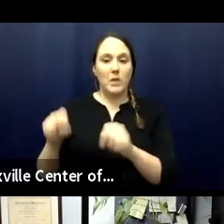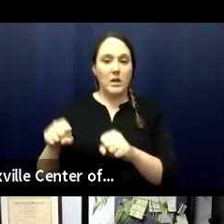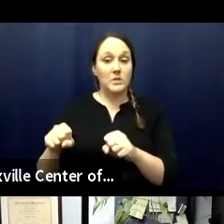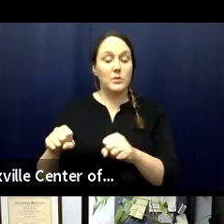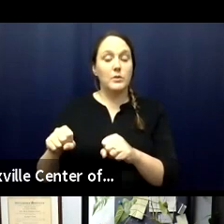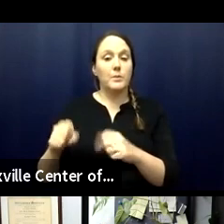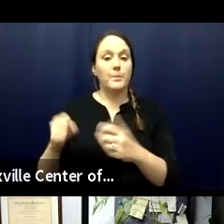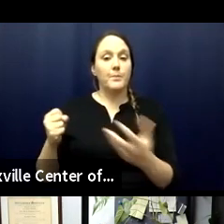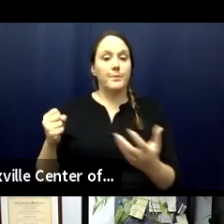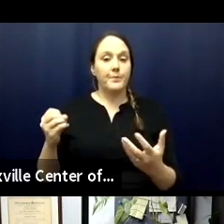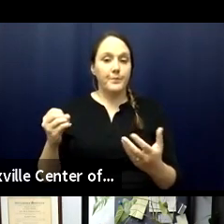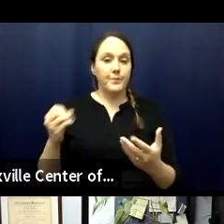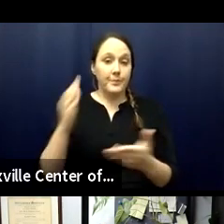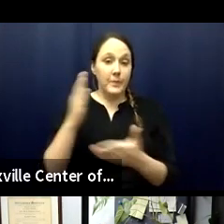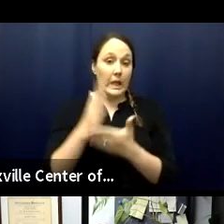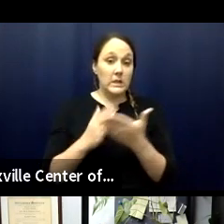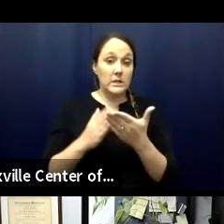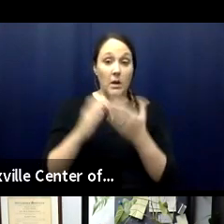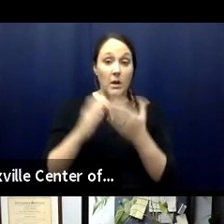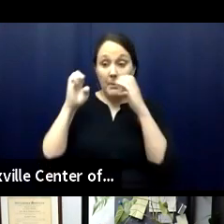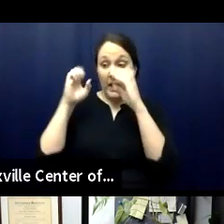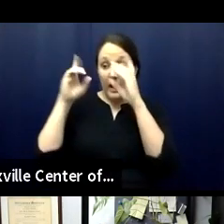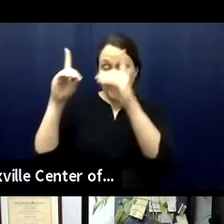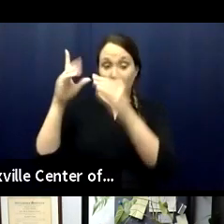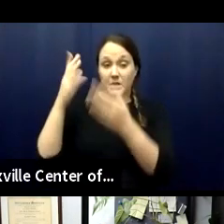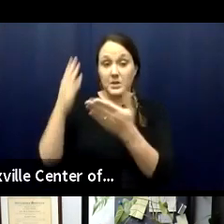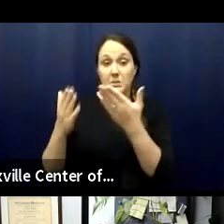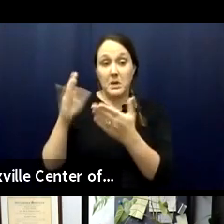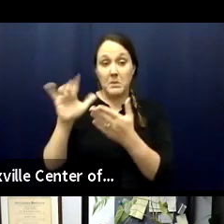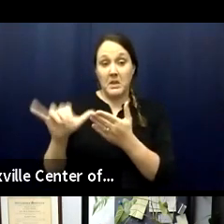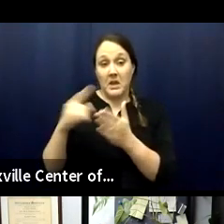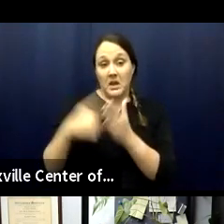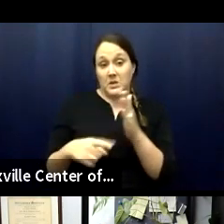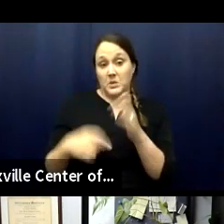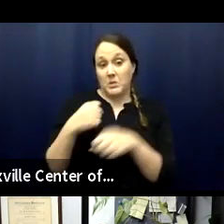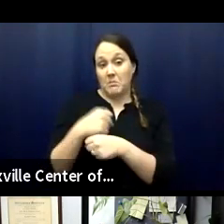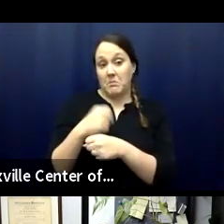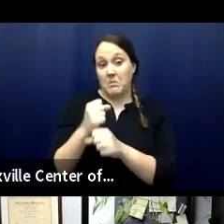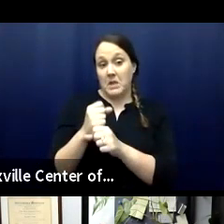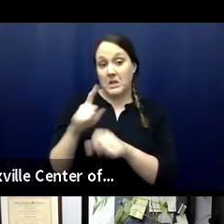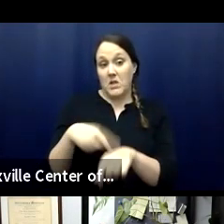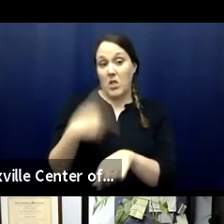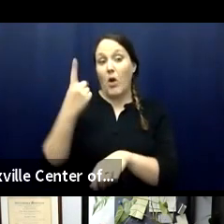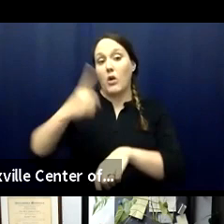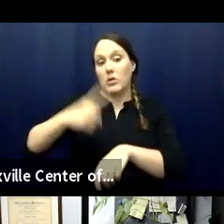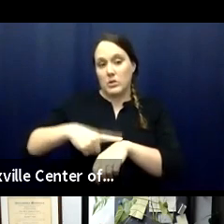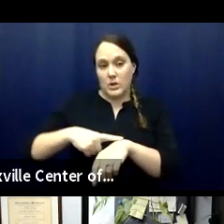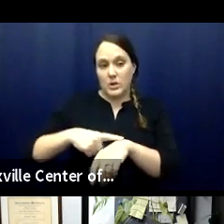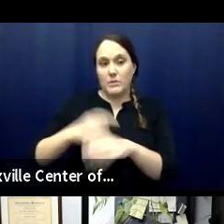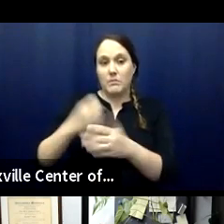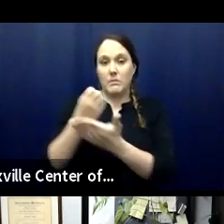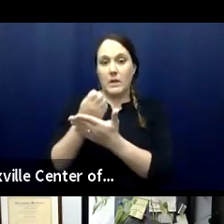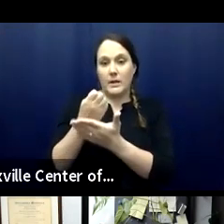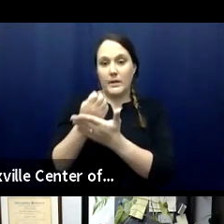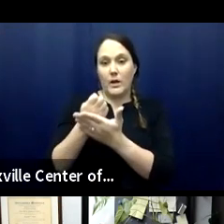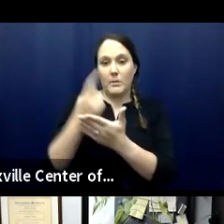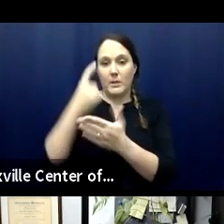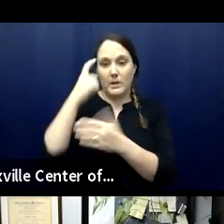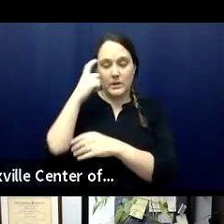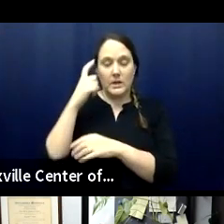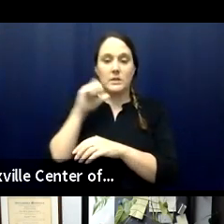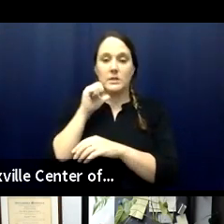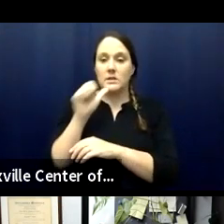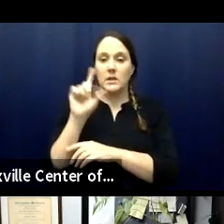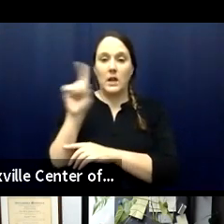know, some of the education may be what ultimately makes the most longer term economic sense, and not